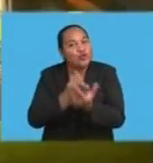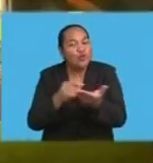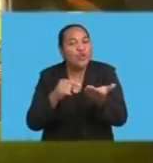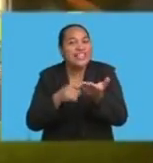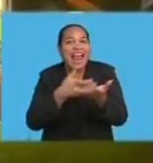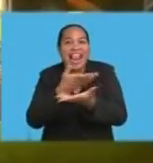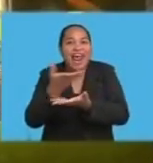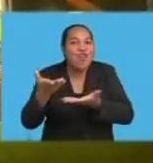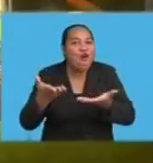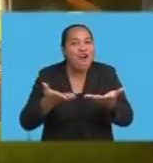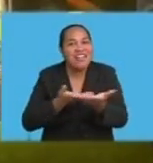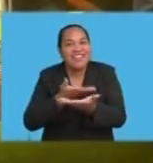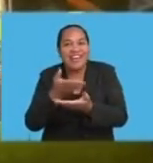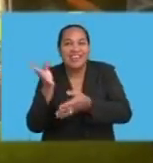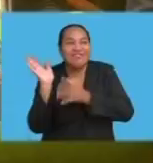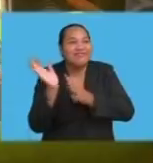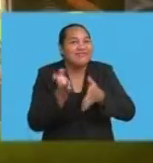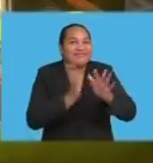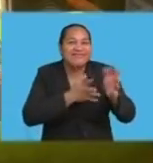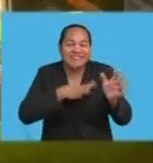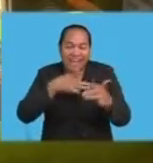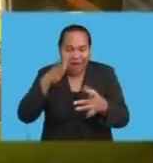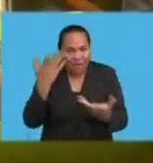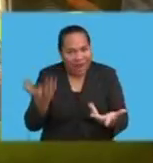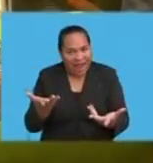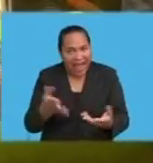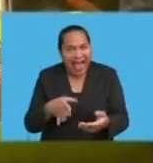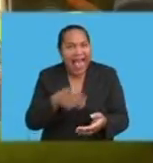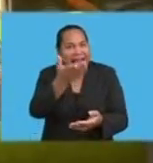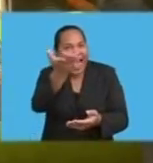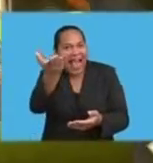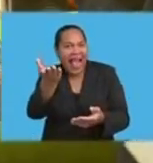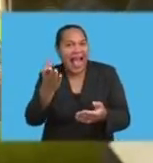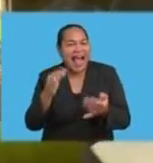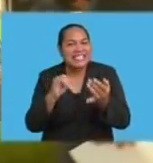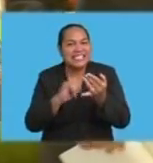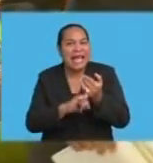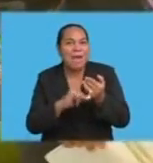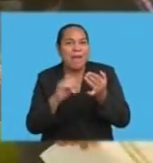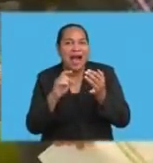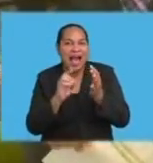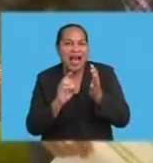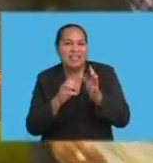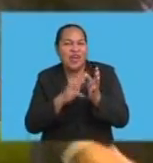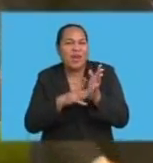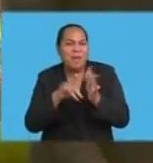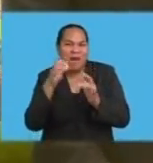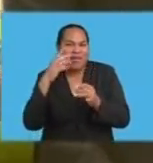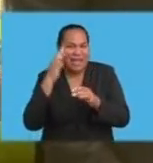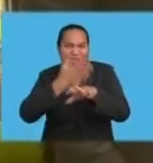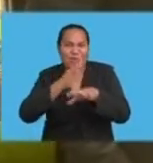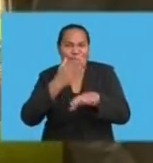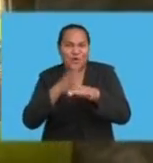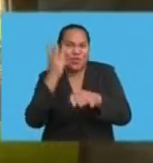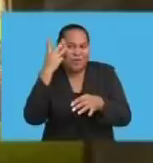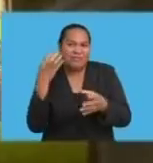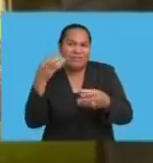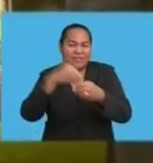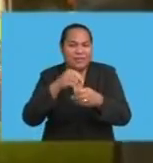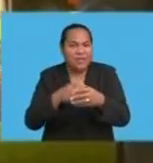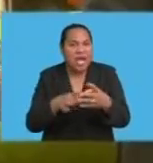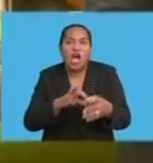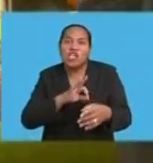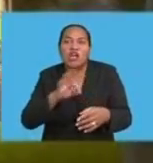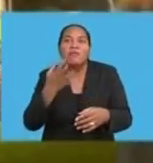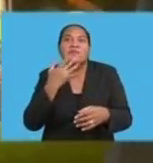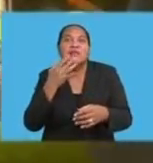That's what true Talanoa session is about. That's what you call bringing service to the public. Not playing cheap politics and going to these